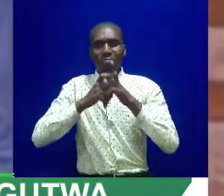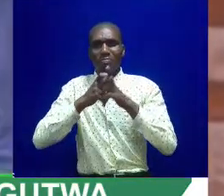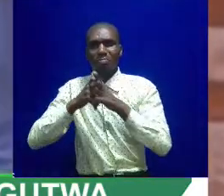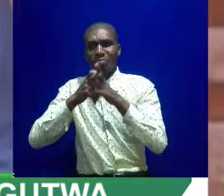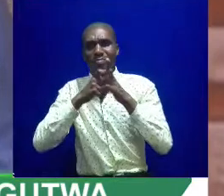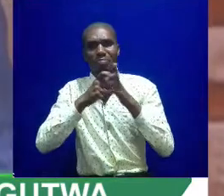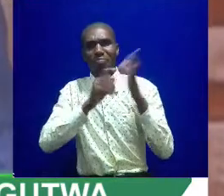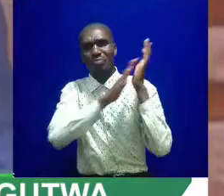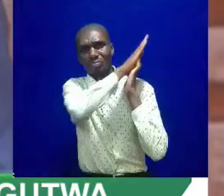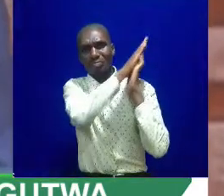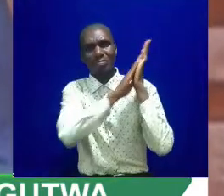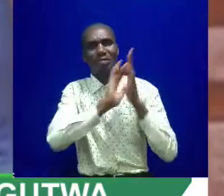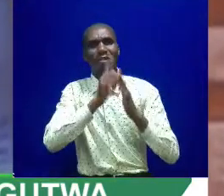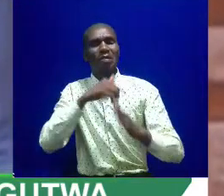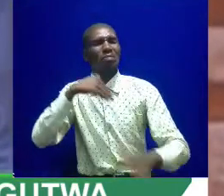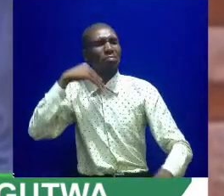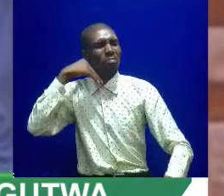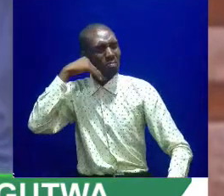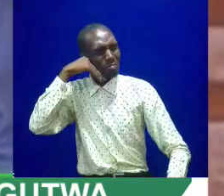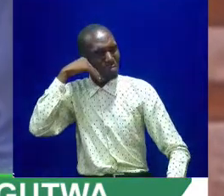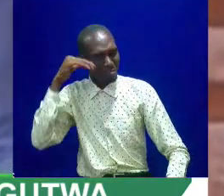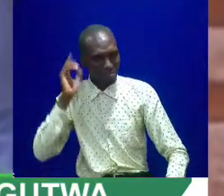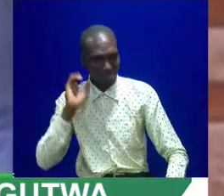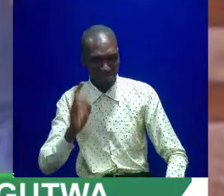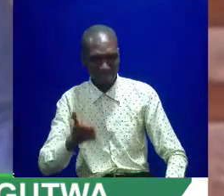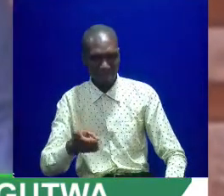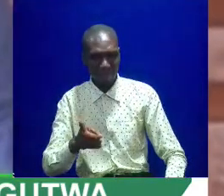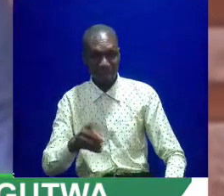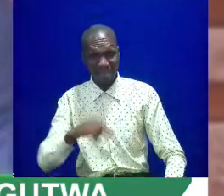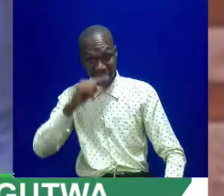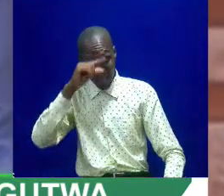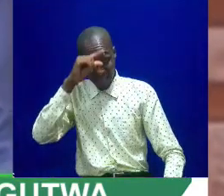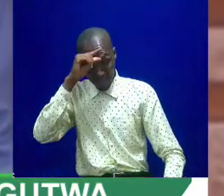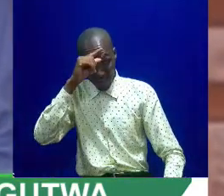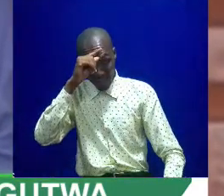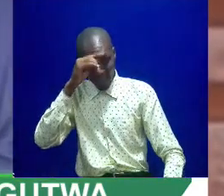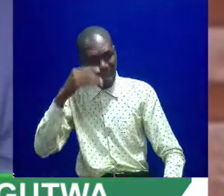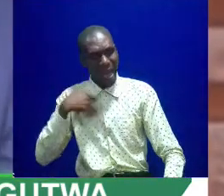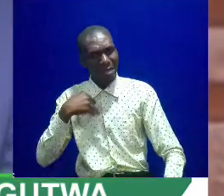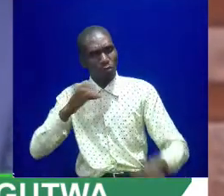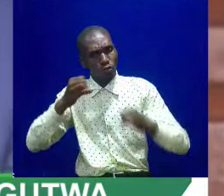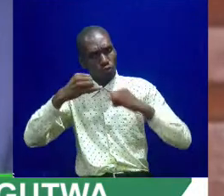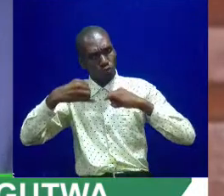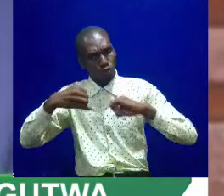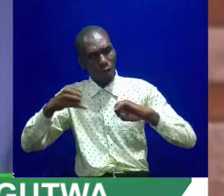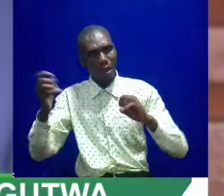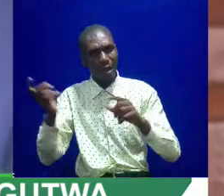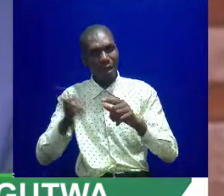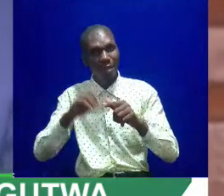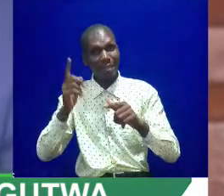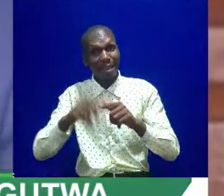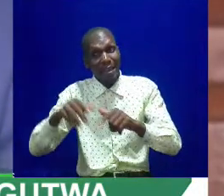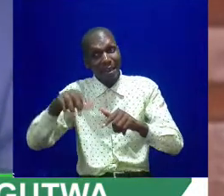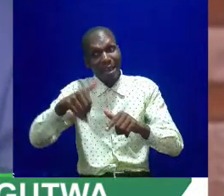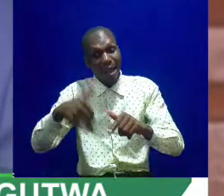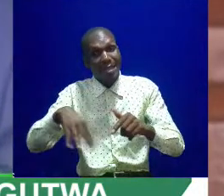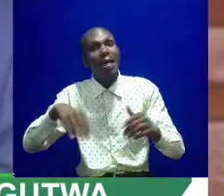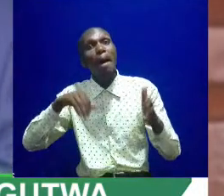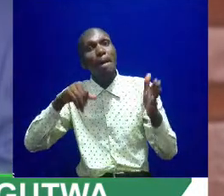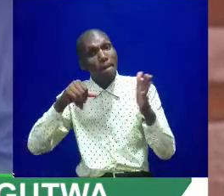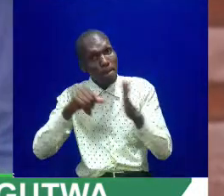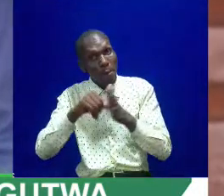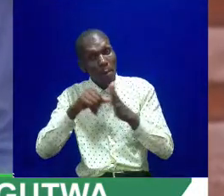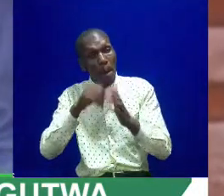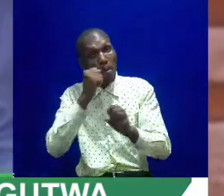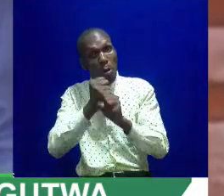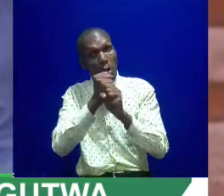bandit who denies or who defies the government and attempts any illegal or criminal